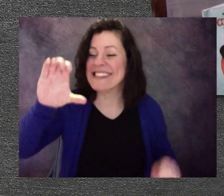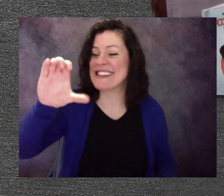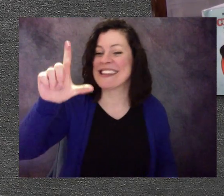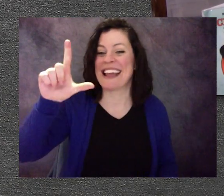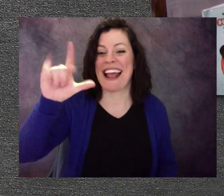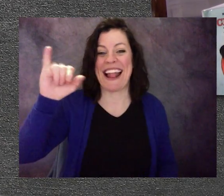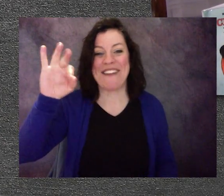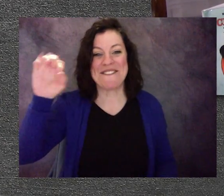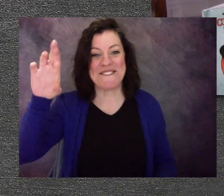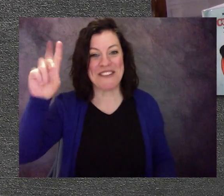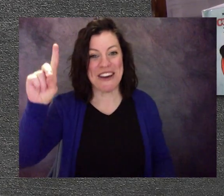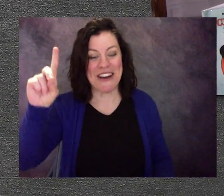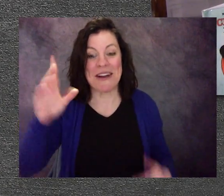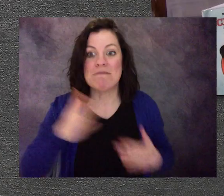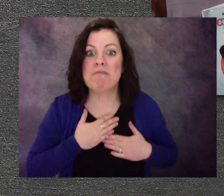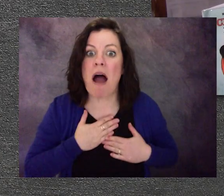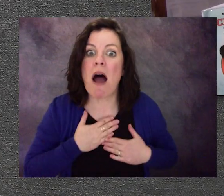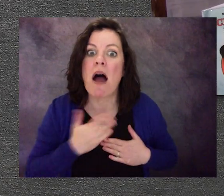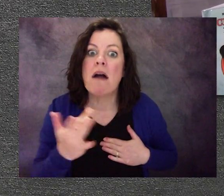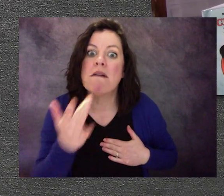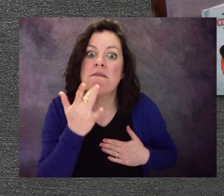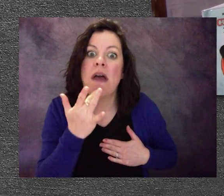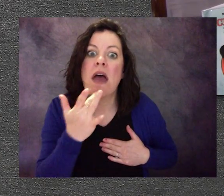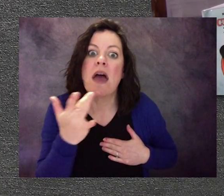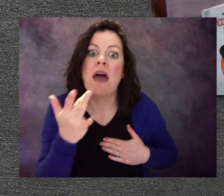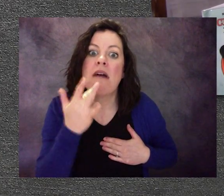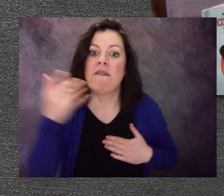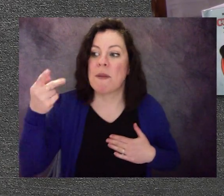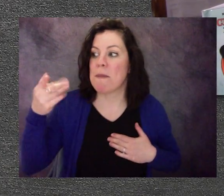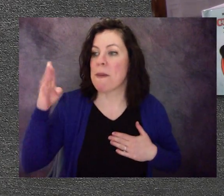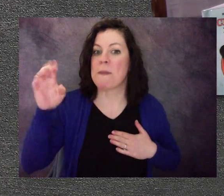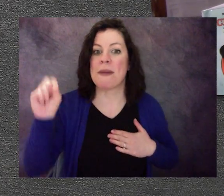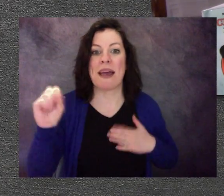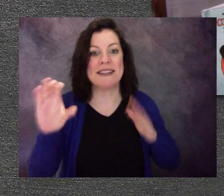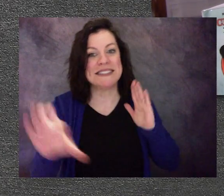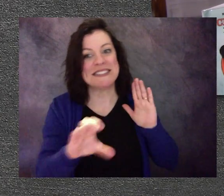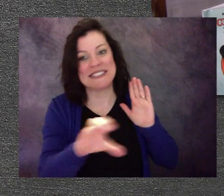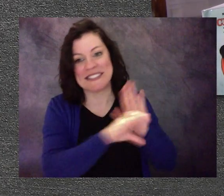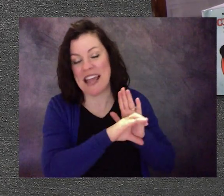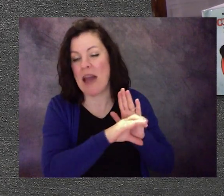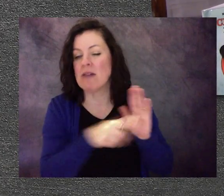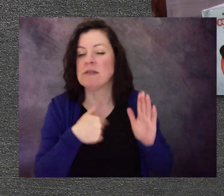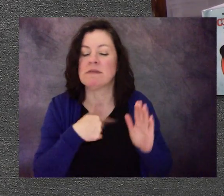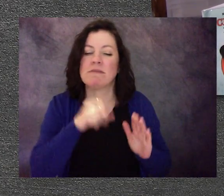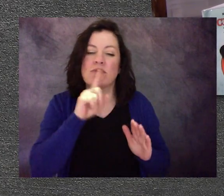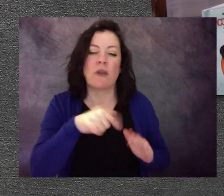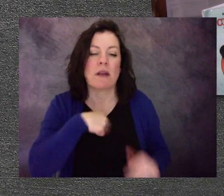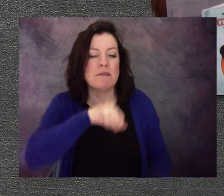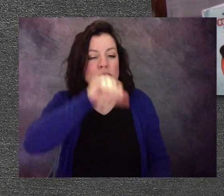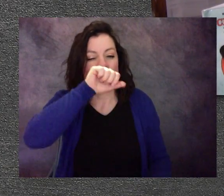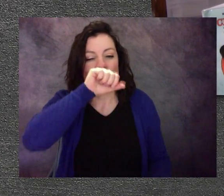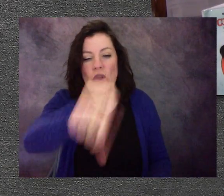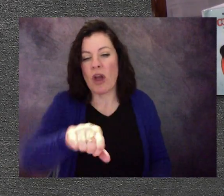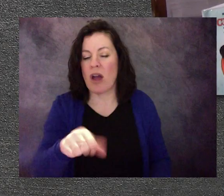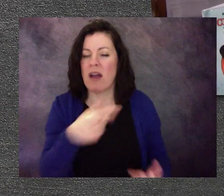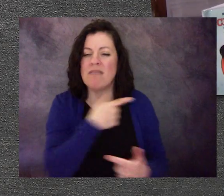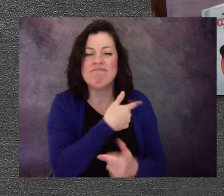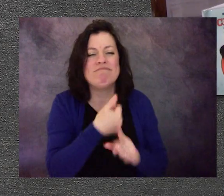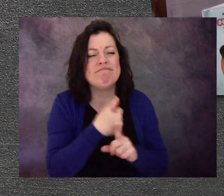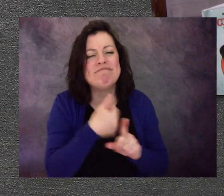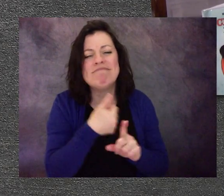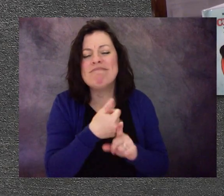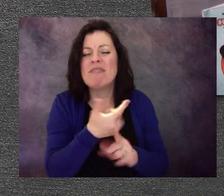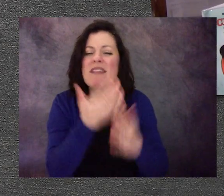is my favorite PBS Kids character. He is a big, friendly, loving